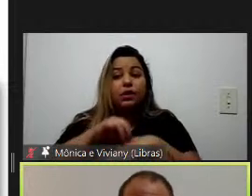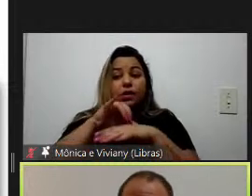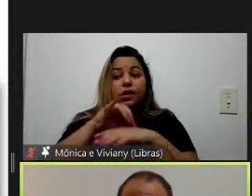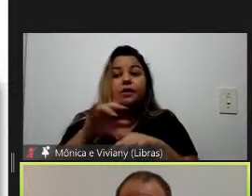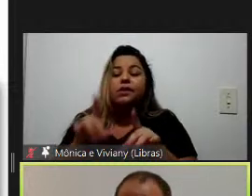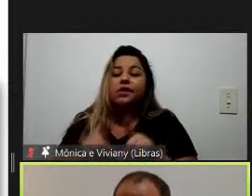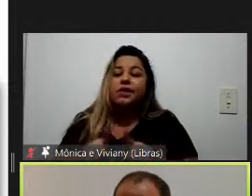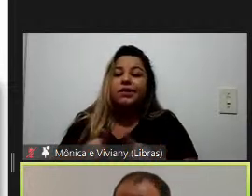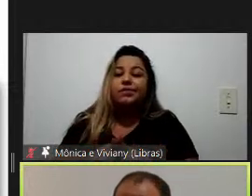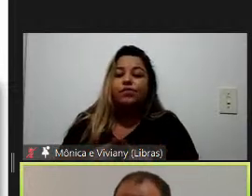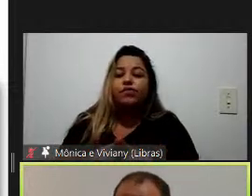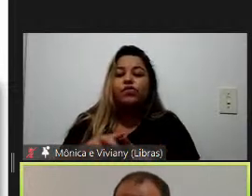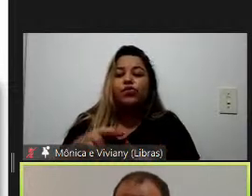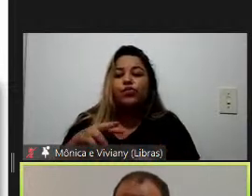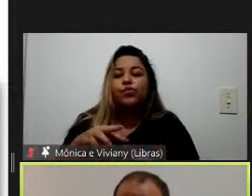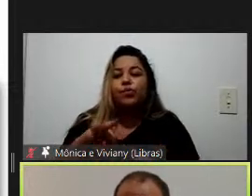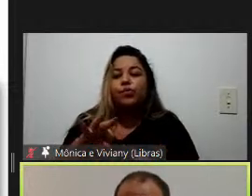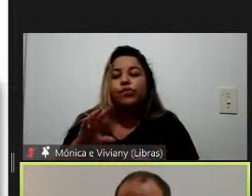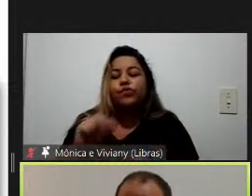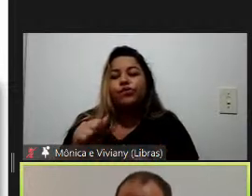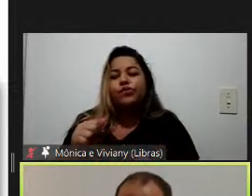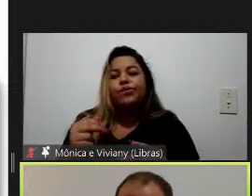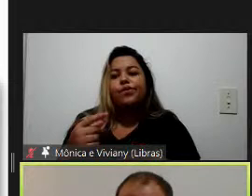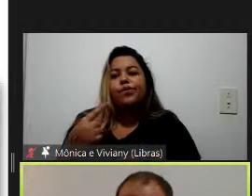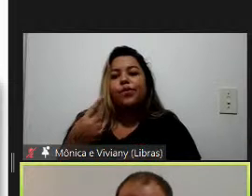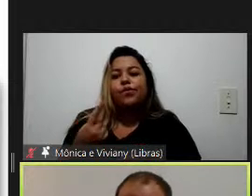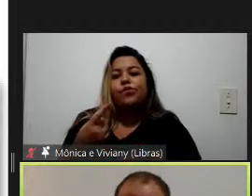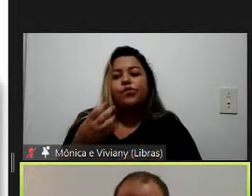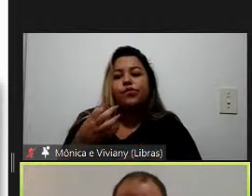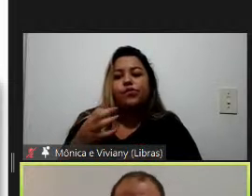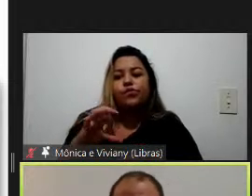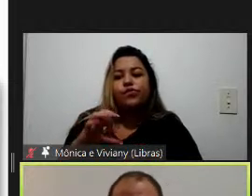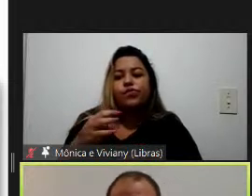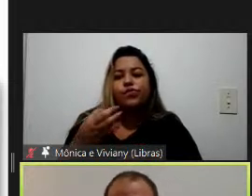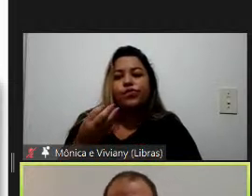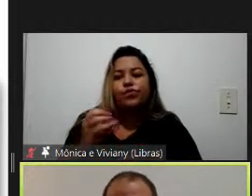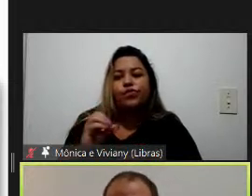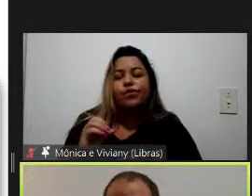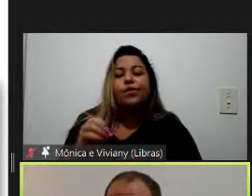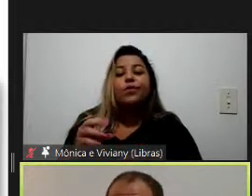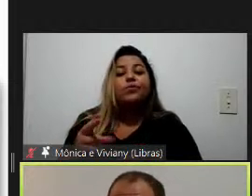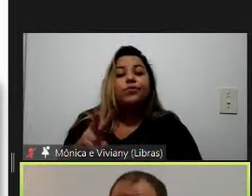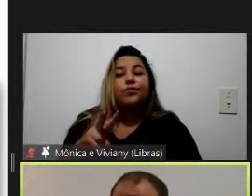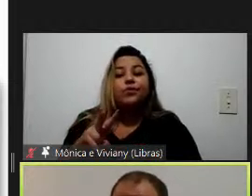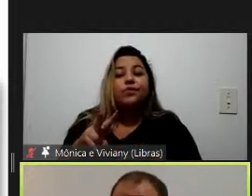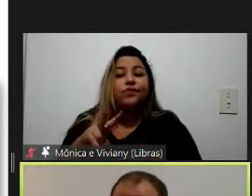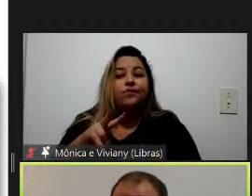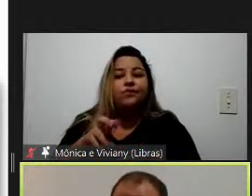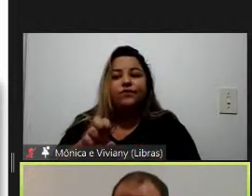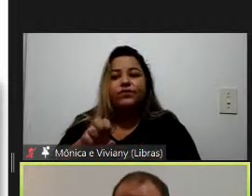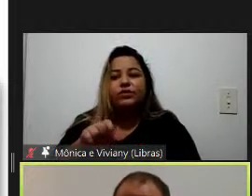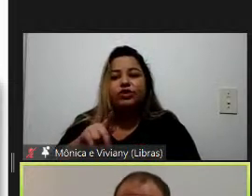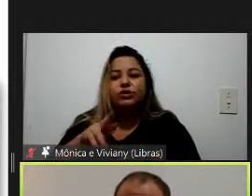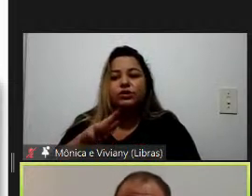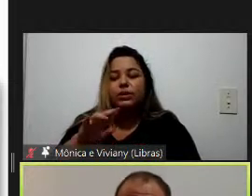1960. Also more fruits and vegetables, which is of course a very welcome development, also more